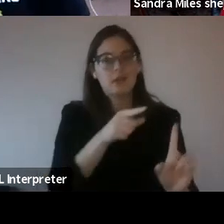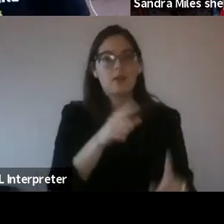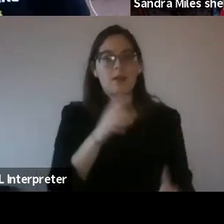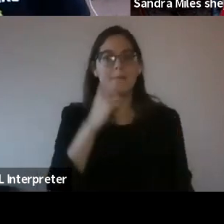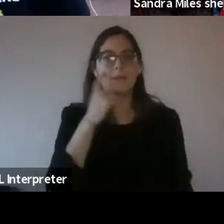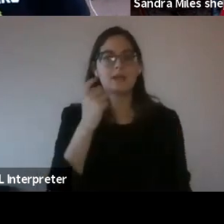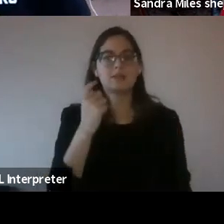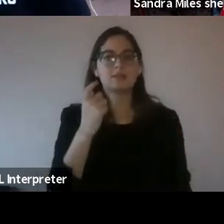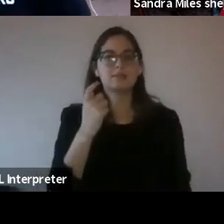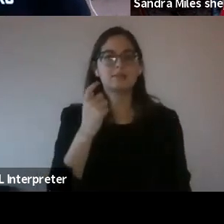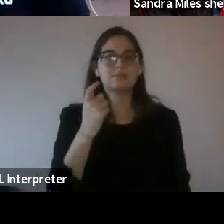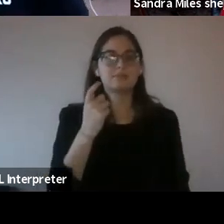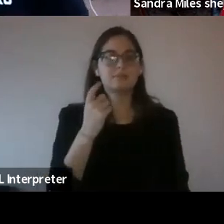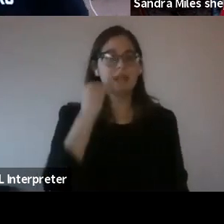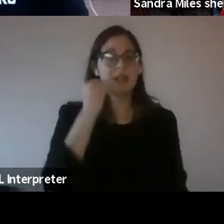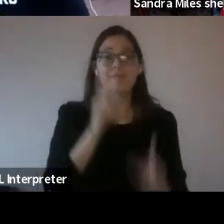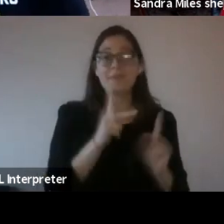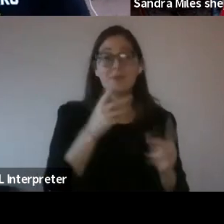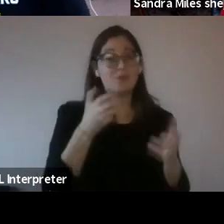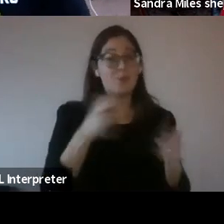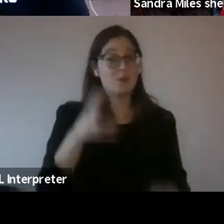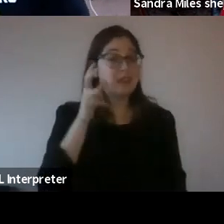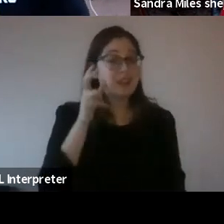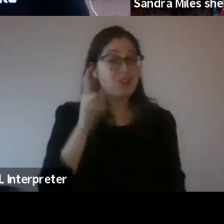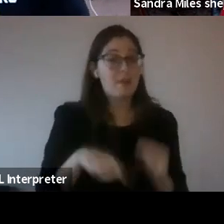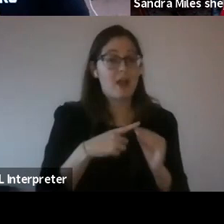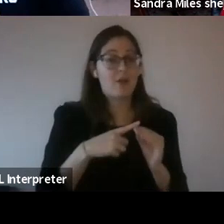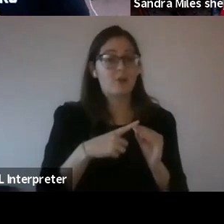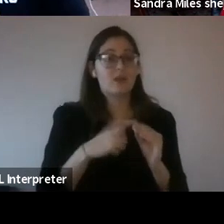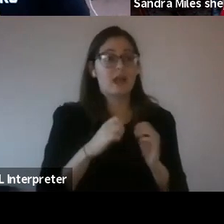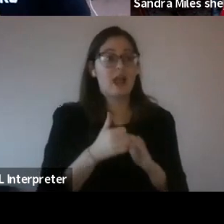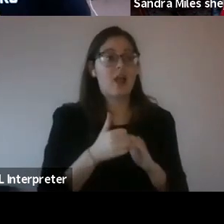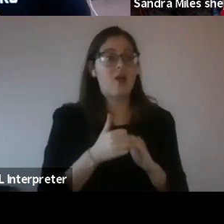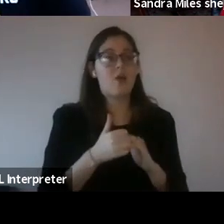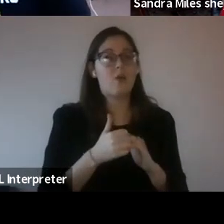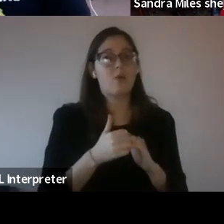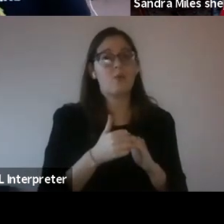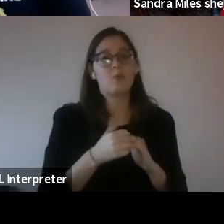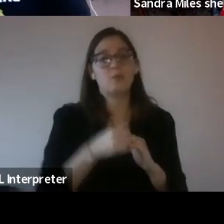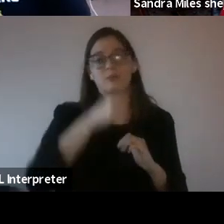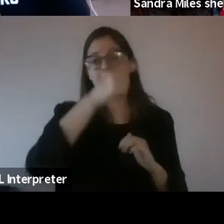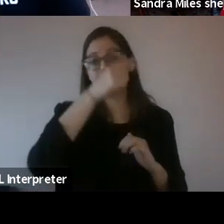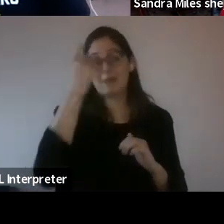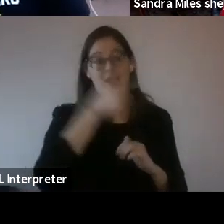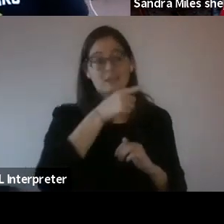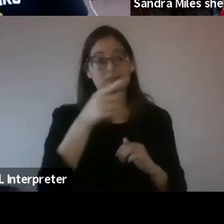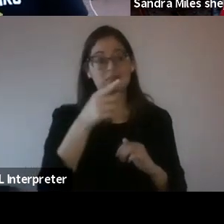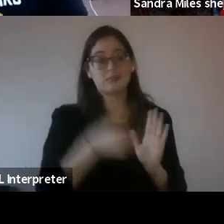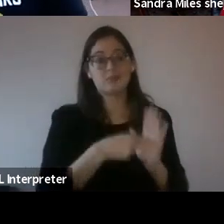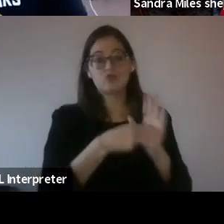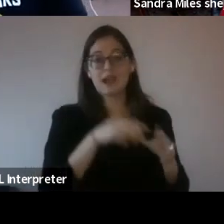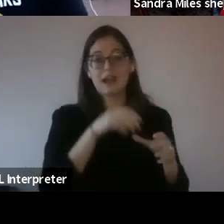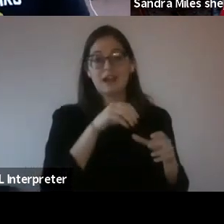because if people don't want to hear about how Blacks have been portrayed